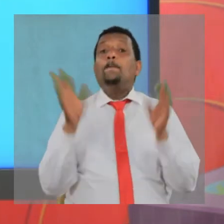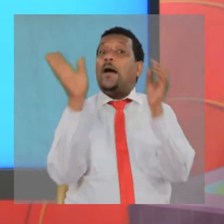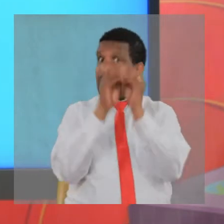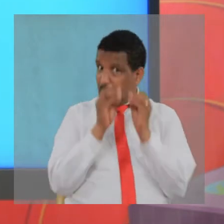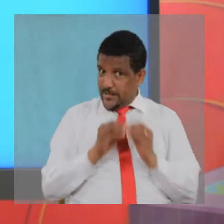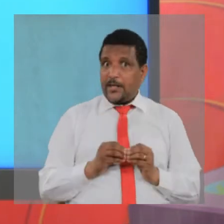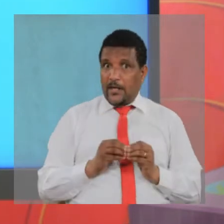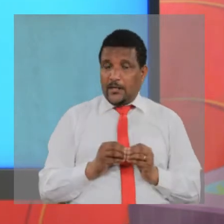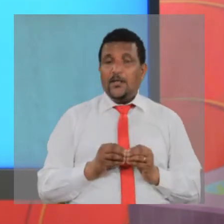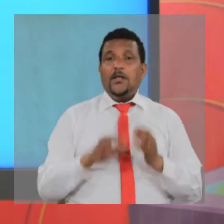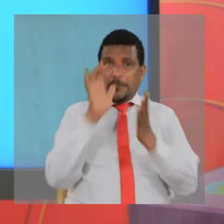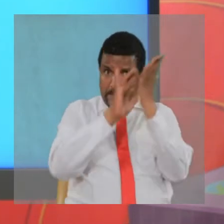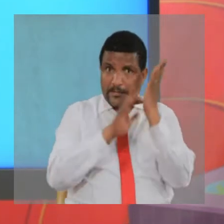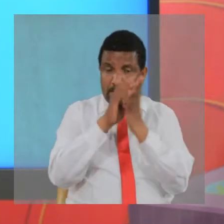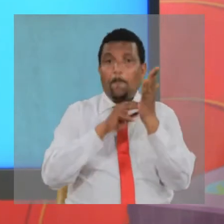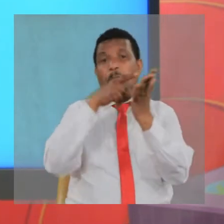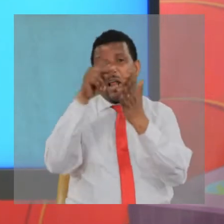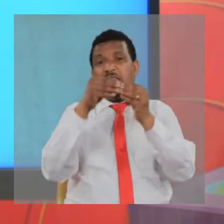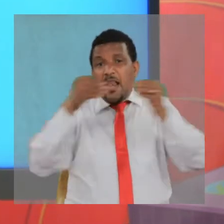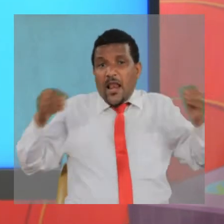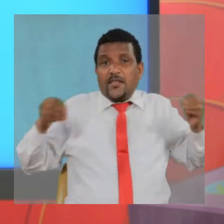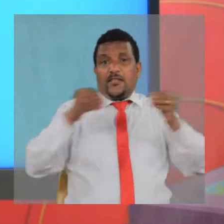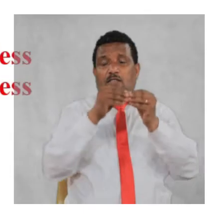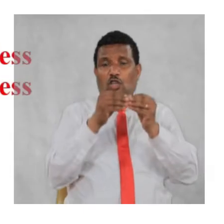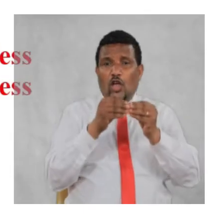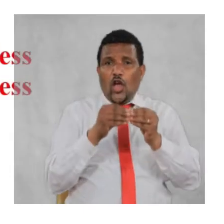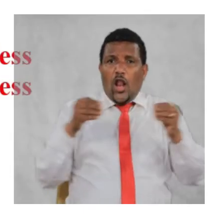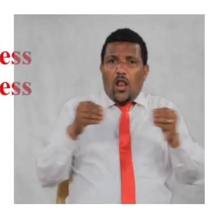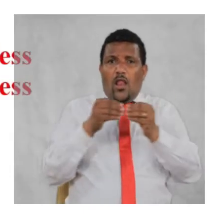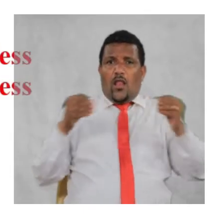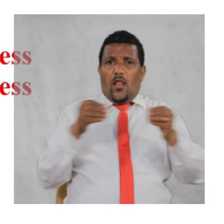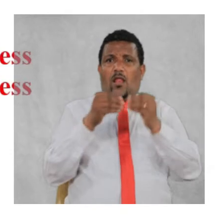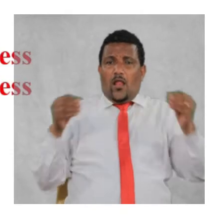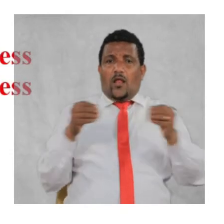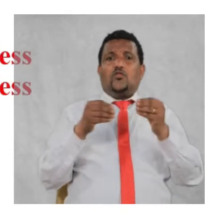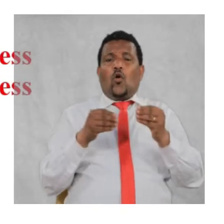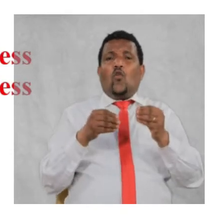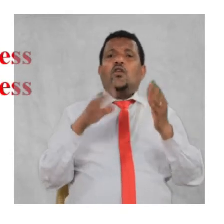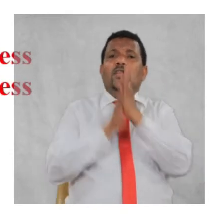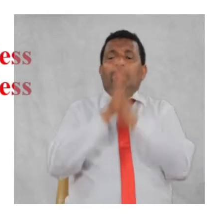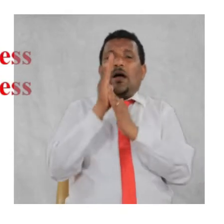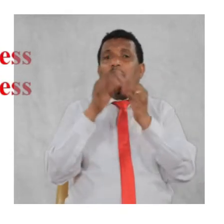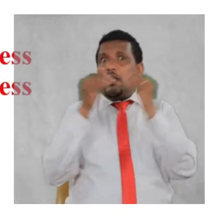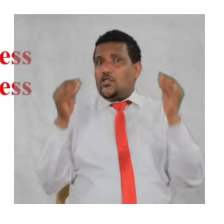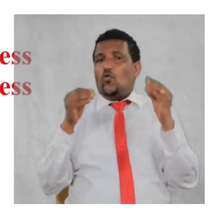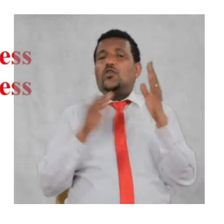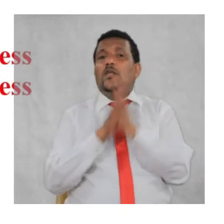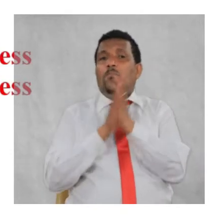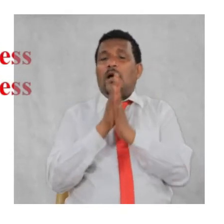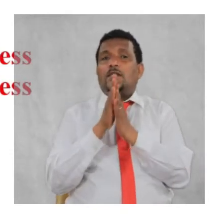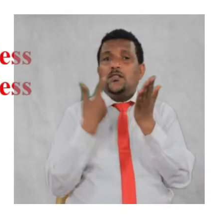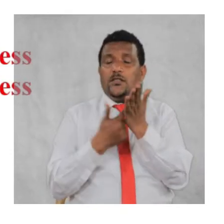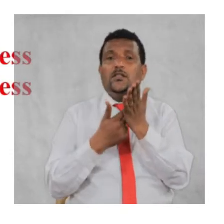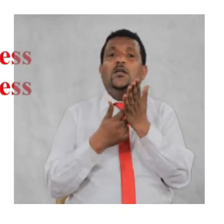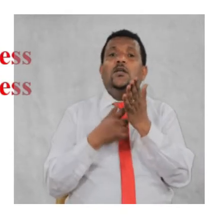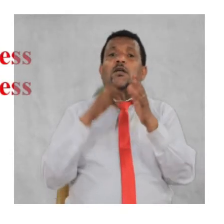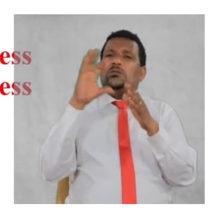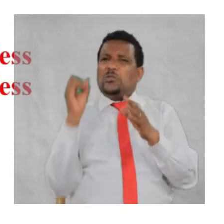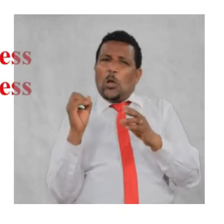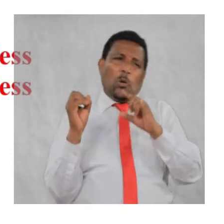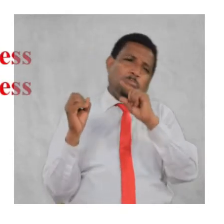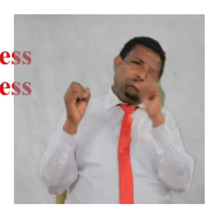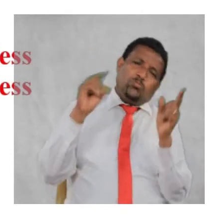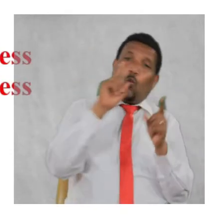Mathematically, after calculating the price elasticity of demand, if you got elasticity of demand value that relies between 0 and